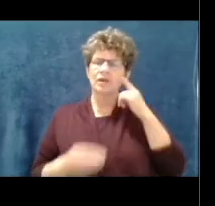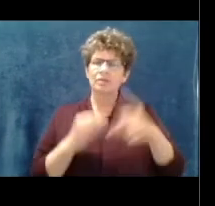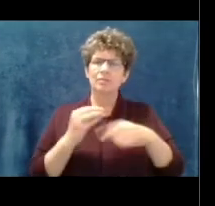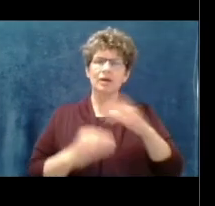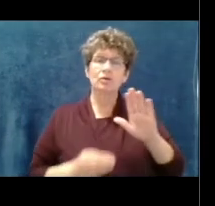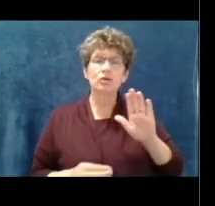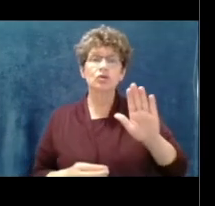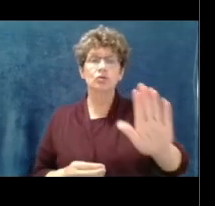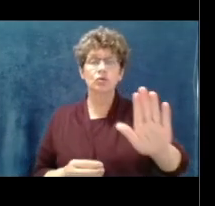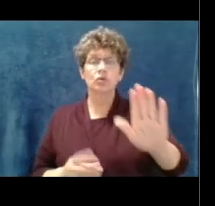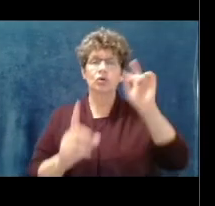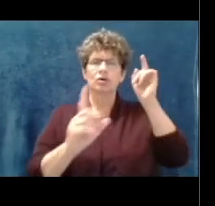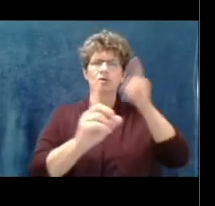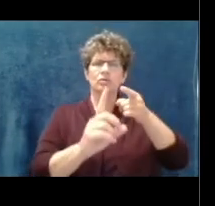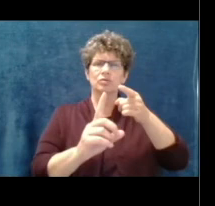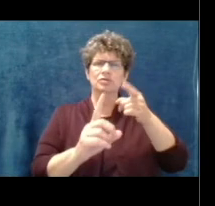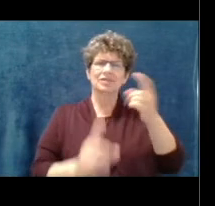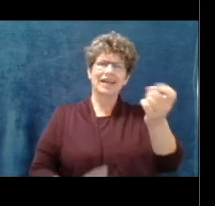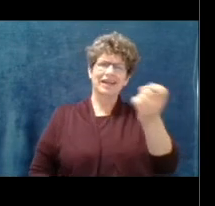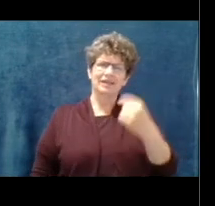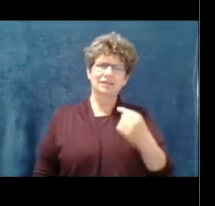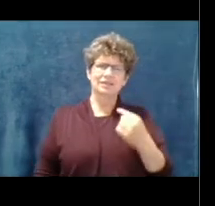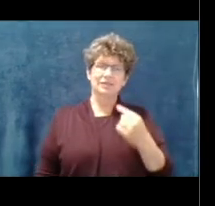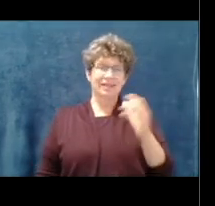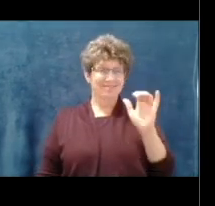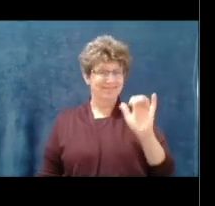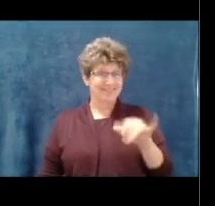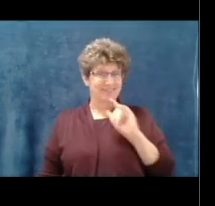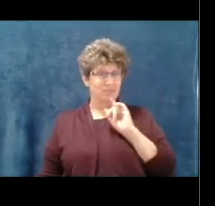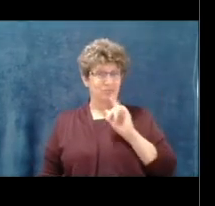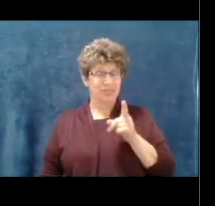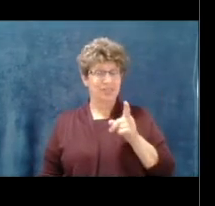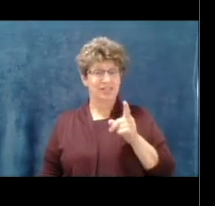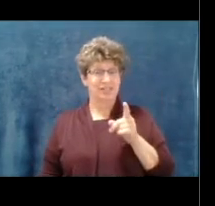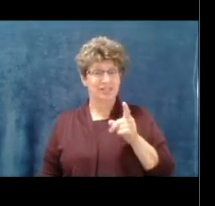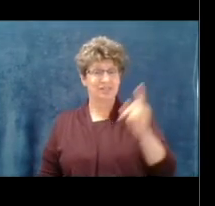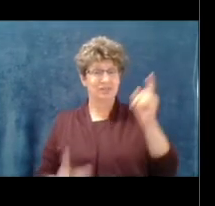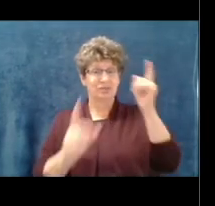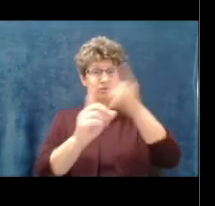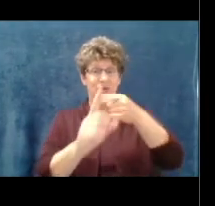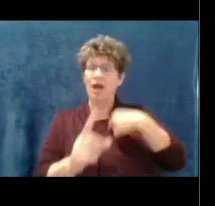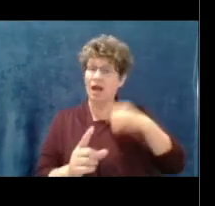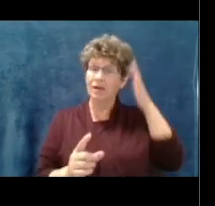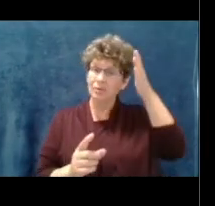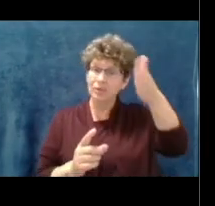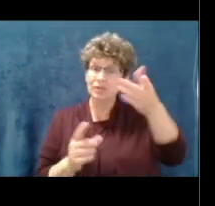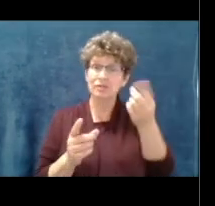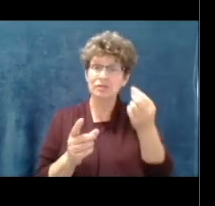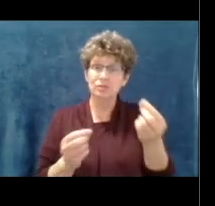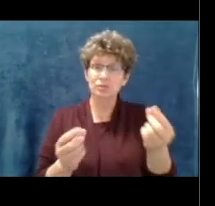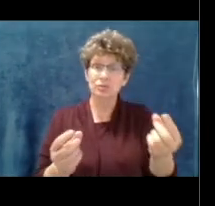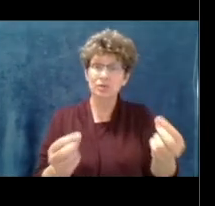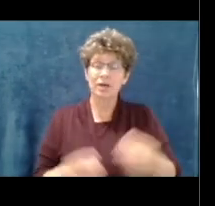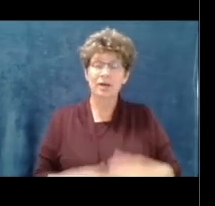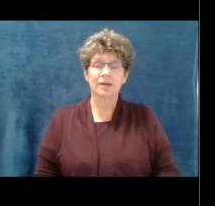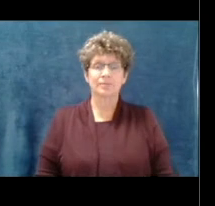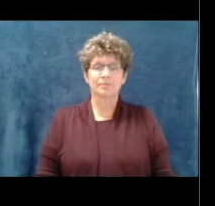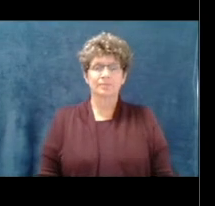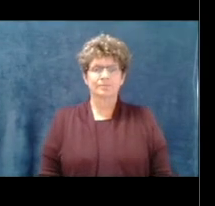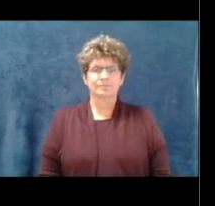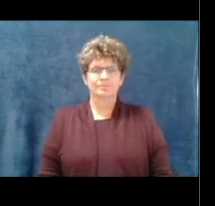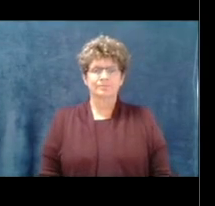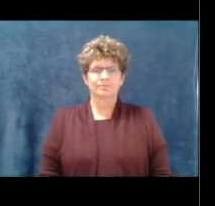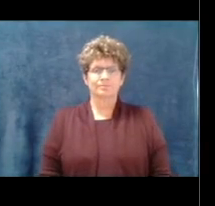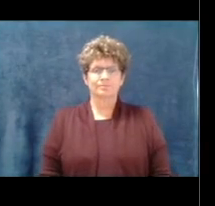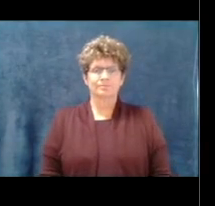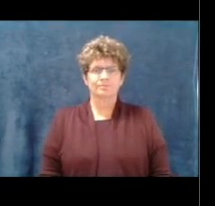questions. How realistic is it that I'm going to accomplish this goal over the next few weeks? Say I said I want to